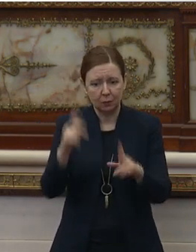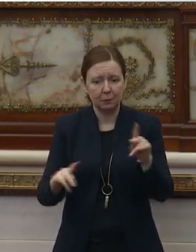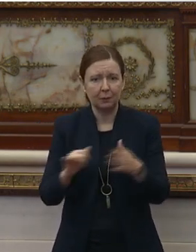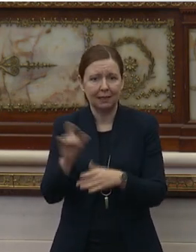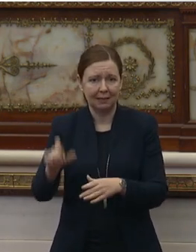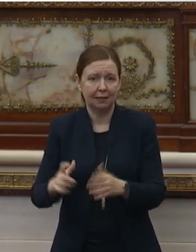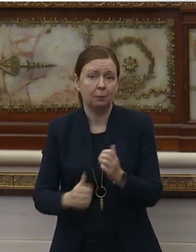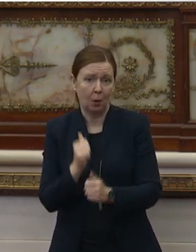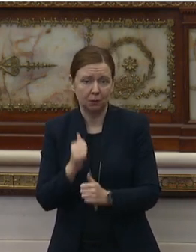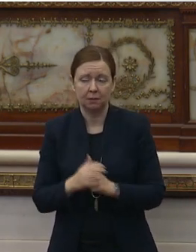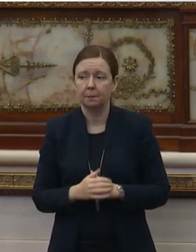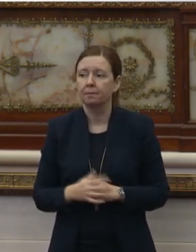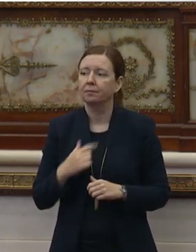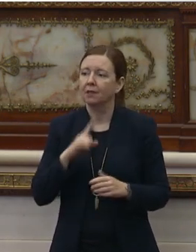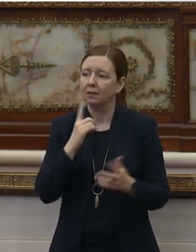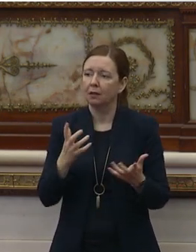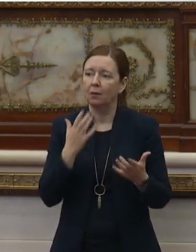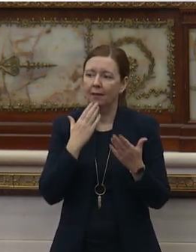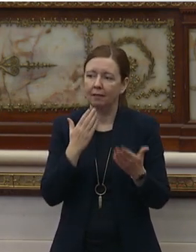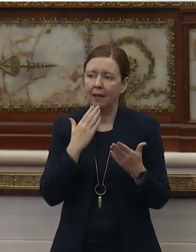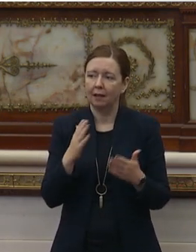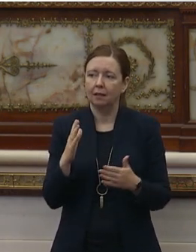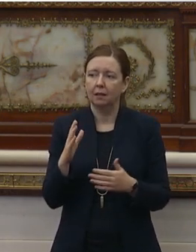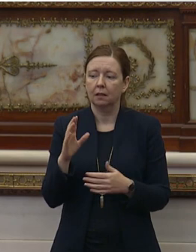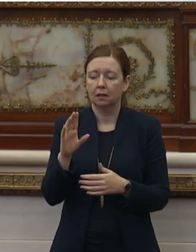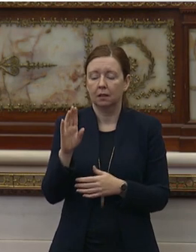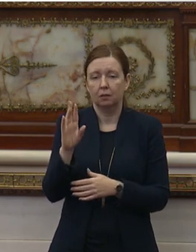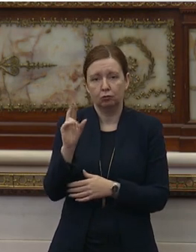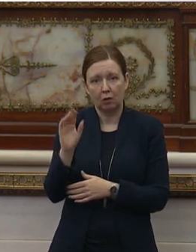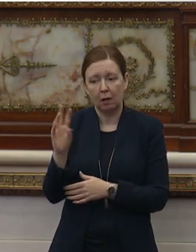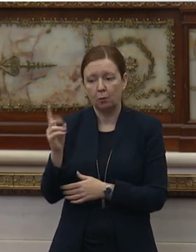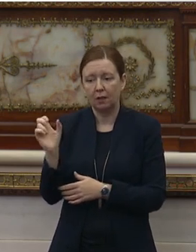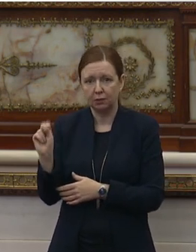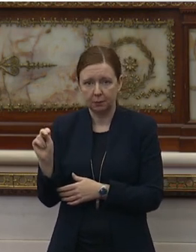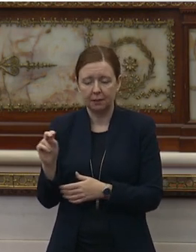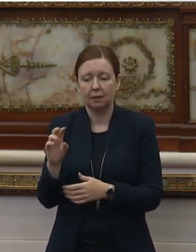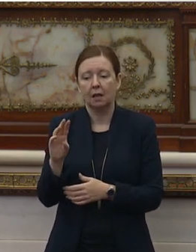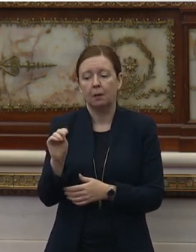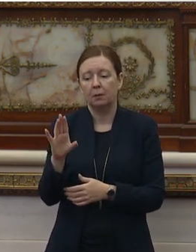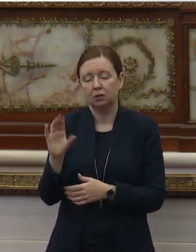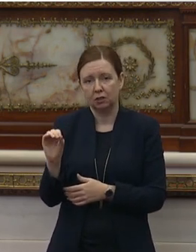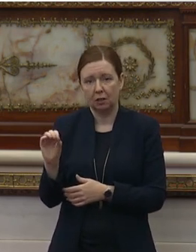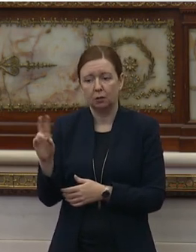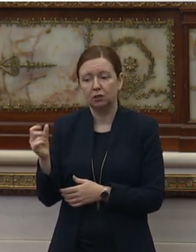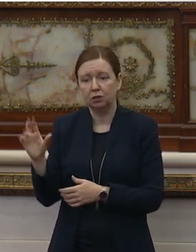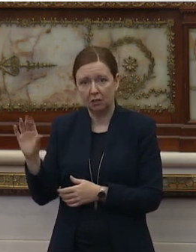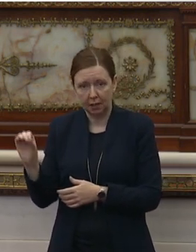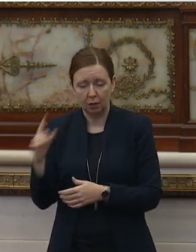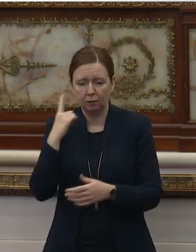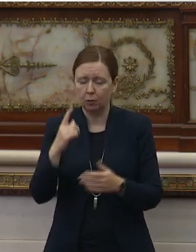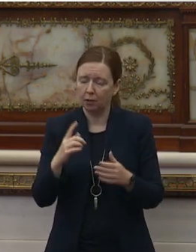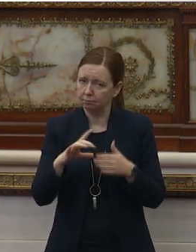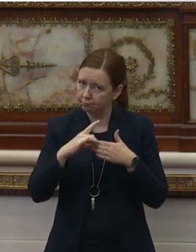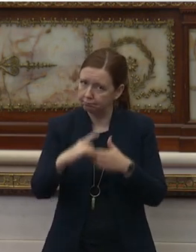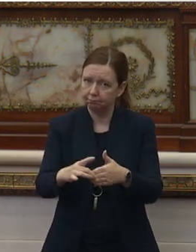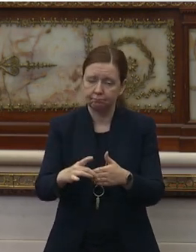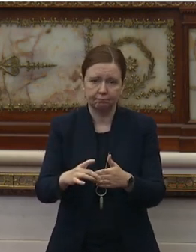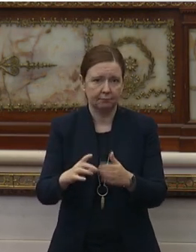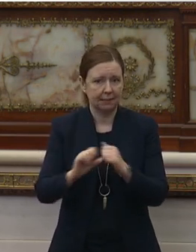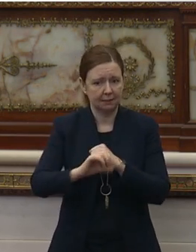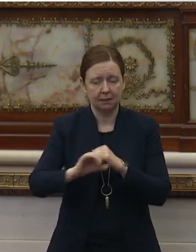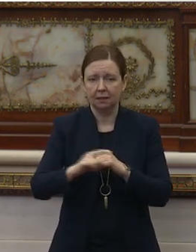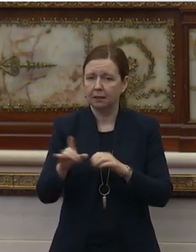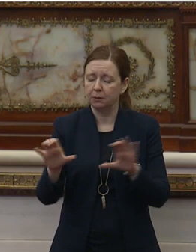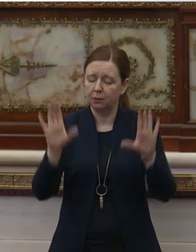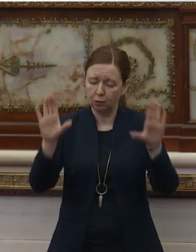now the most. I really want to thank Rob Wasserman and Marcello Giordano for spearheading this initiative. They've been doing a phenomenal job